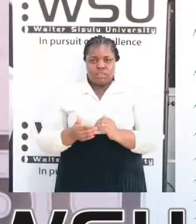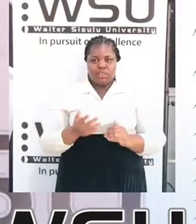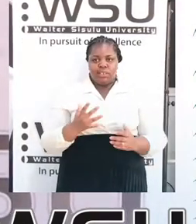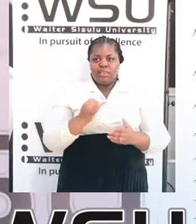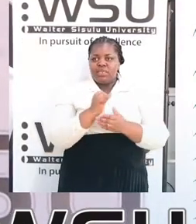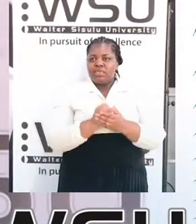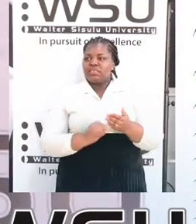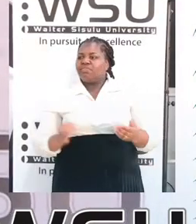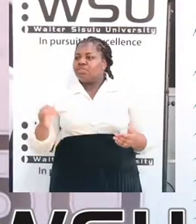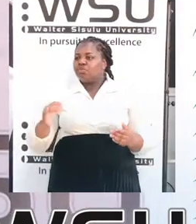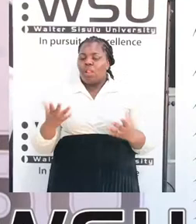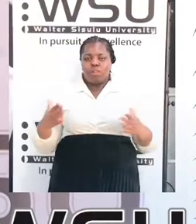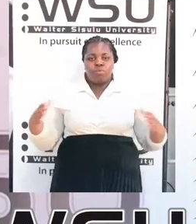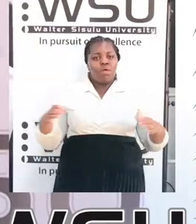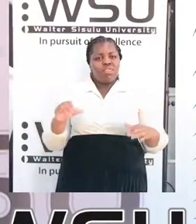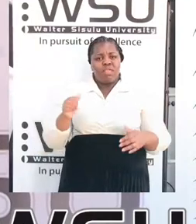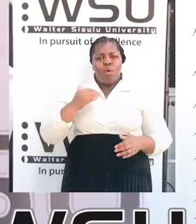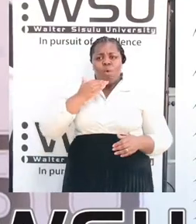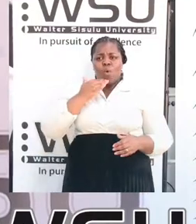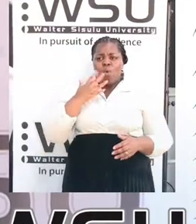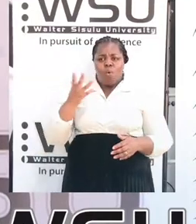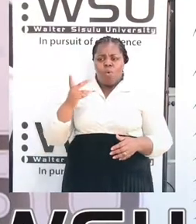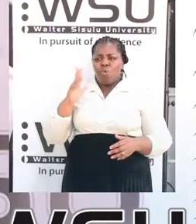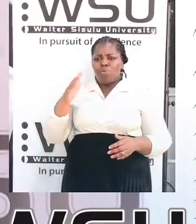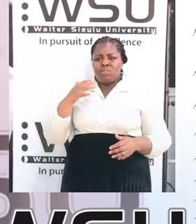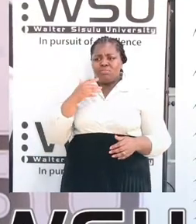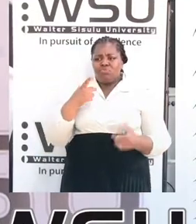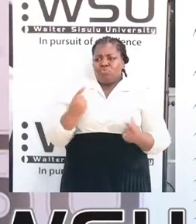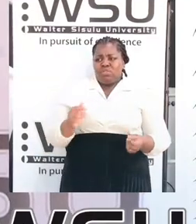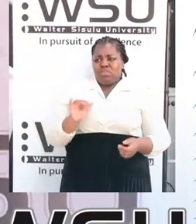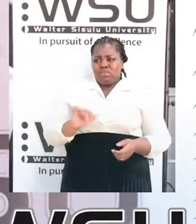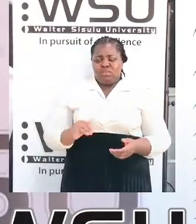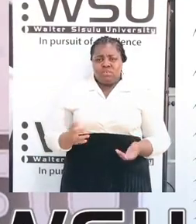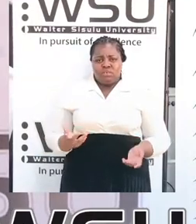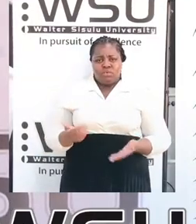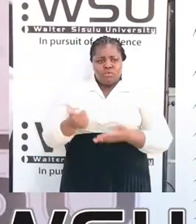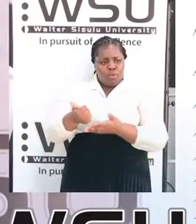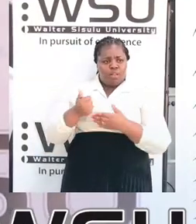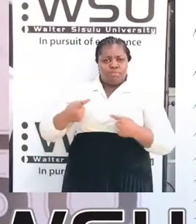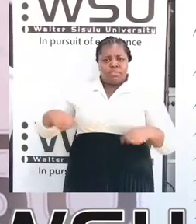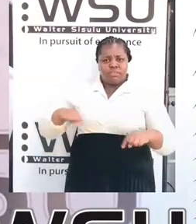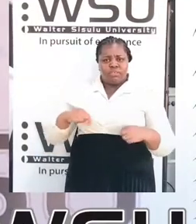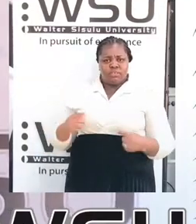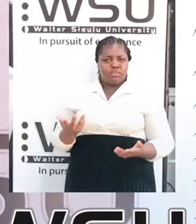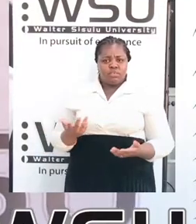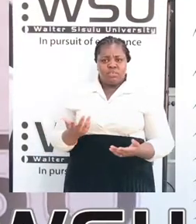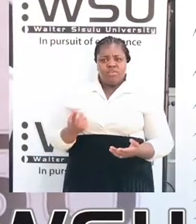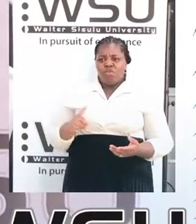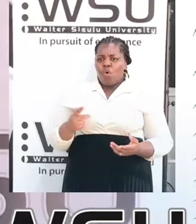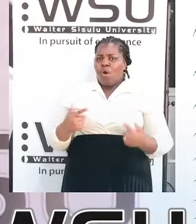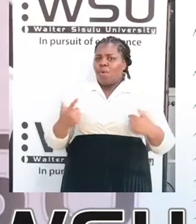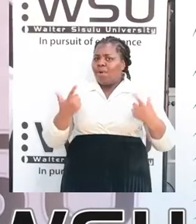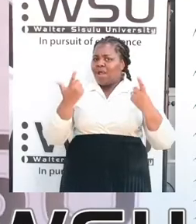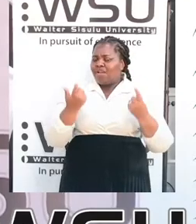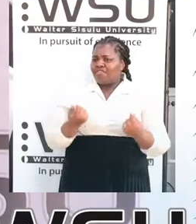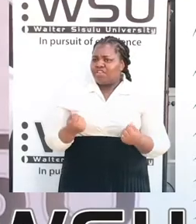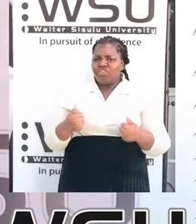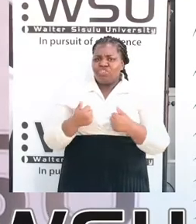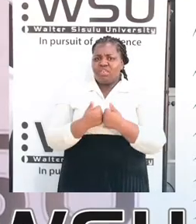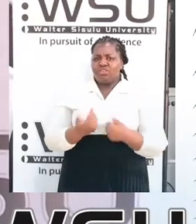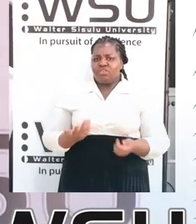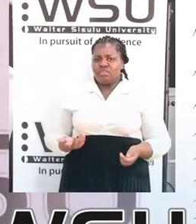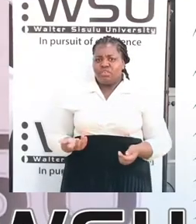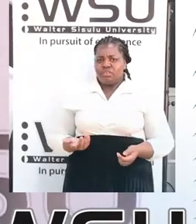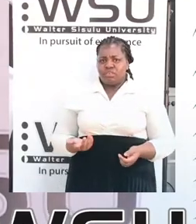or collectively, then who will bother to help us with our financial